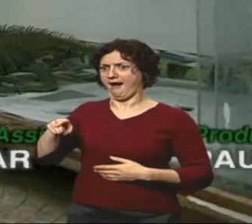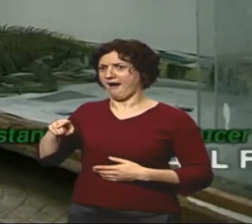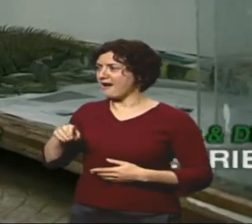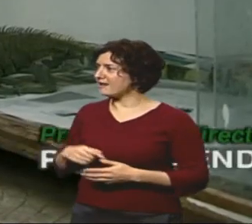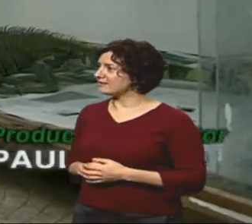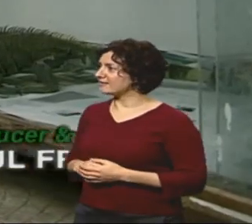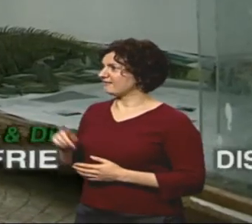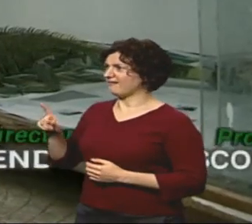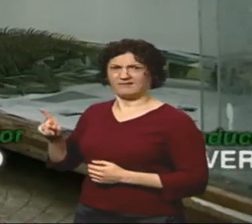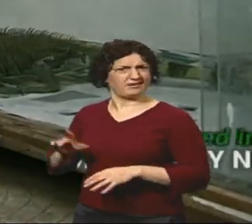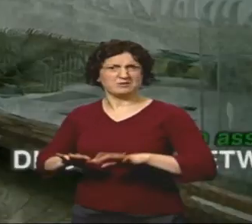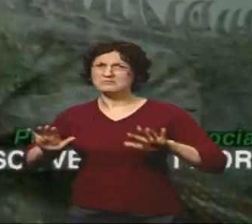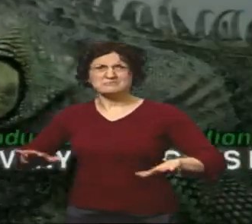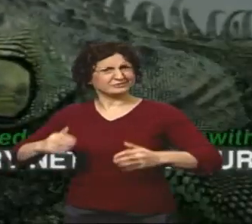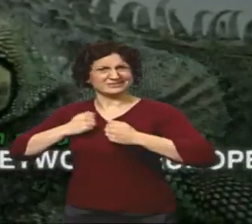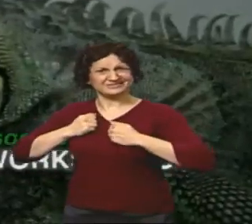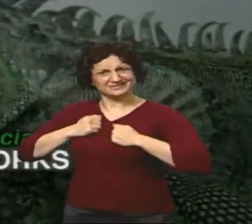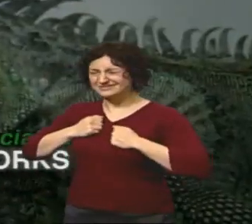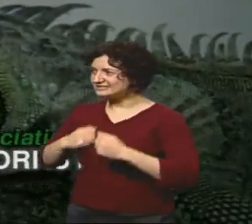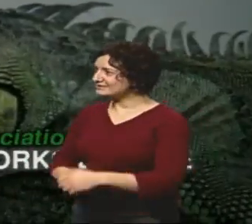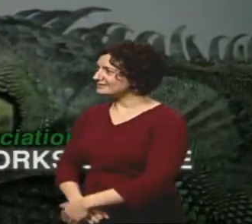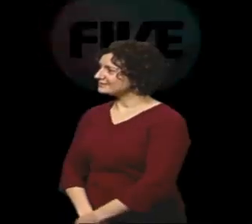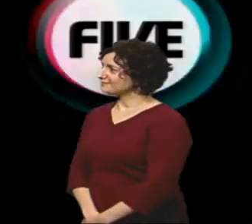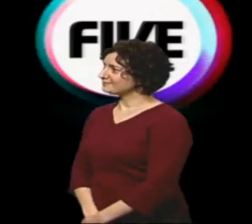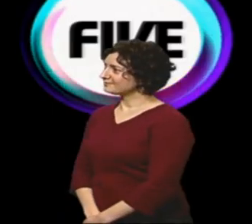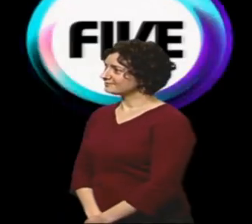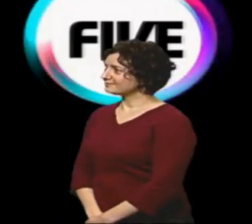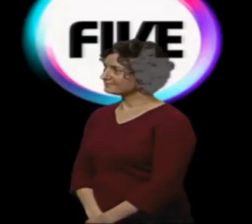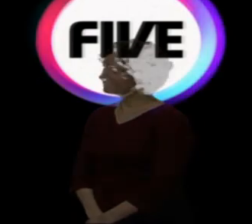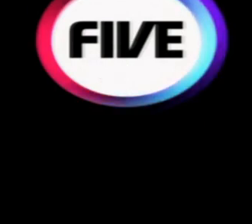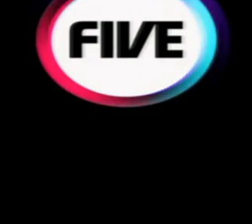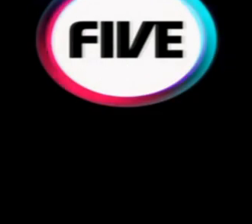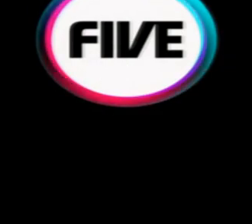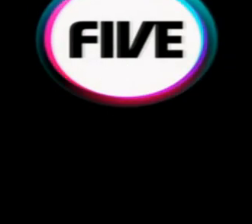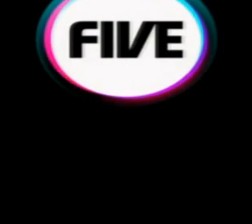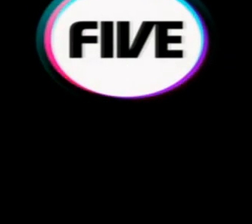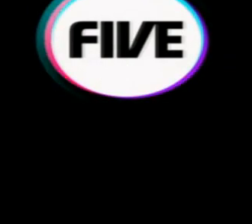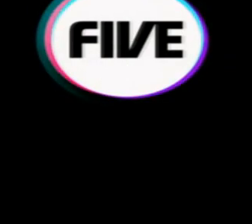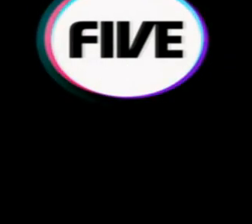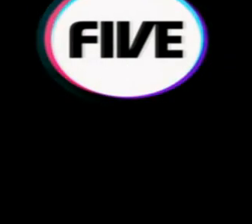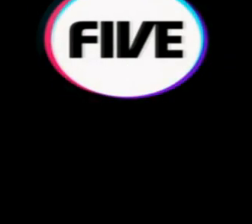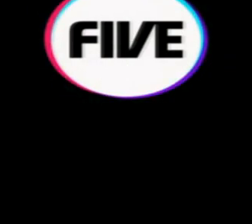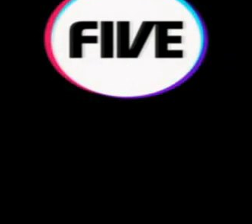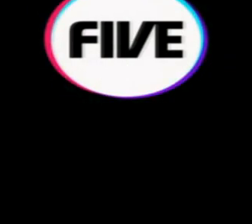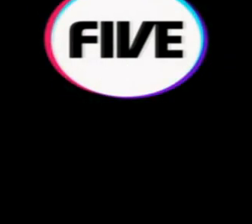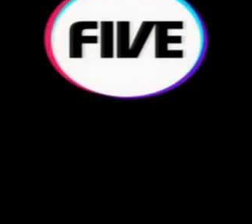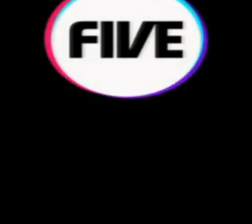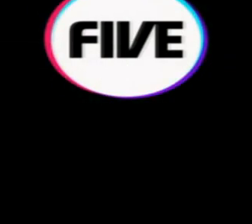we are called to rescue something that didn't really look like British wildlife.